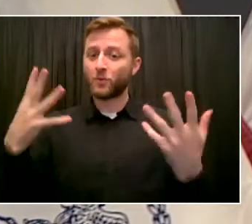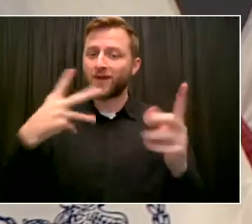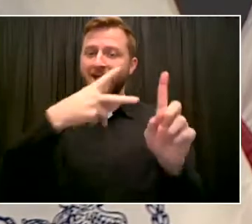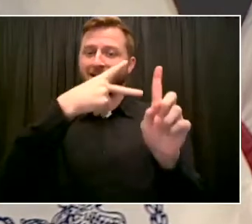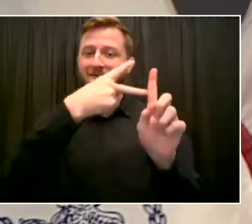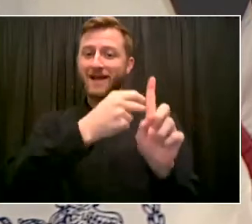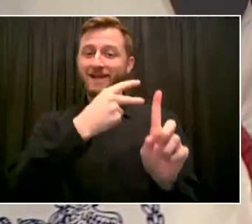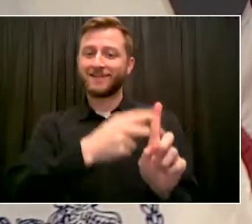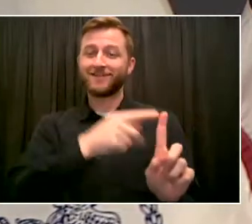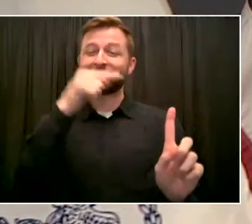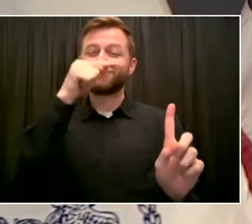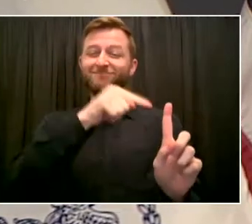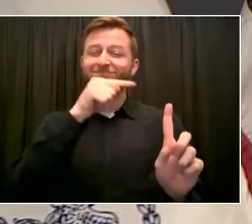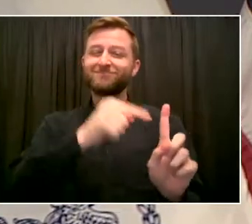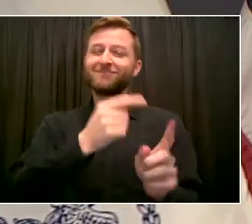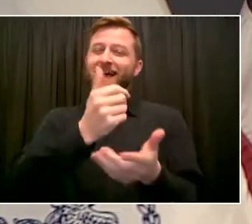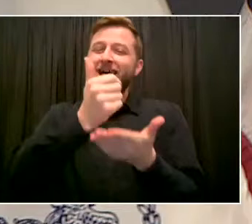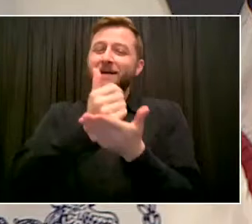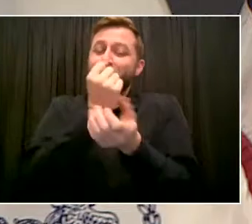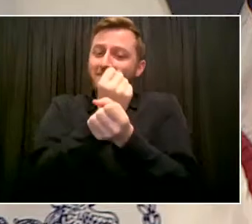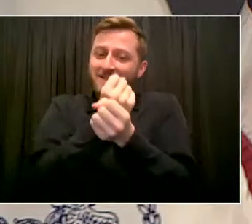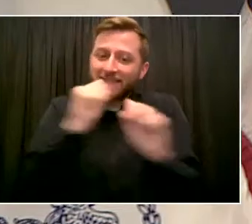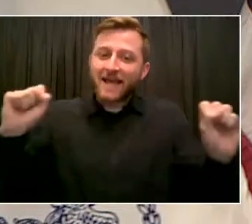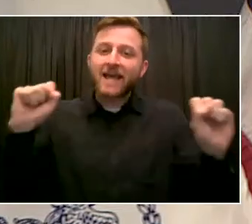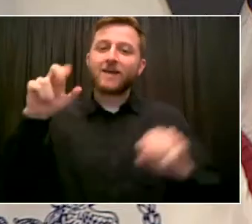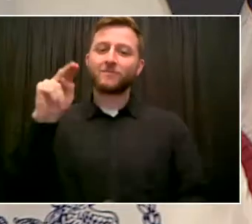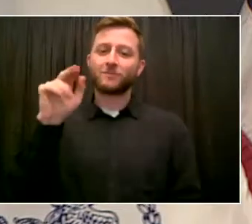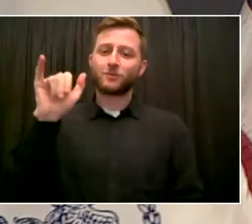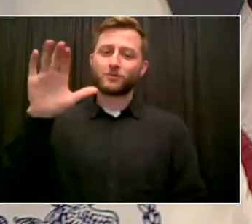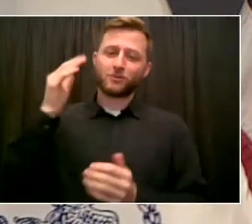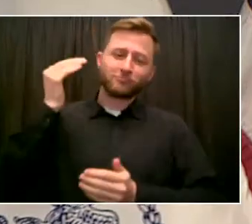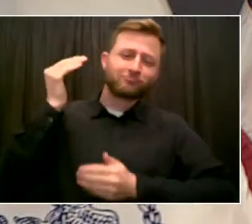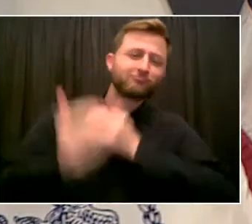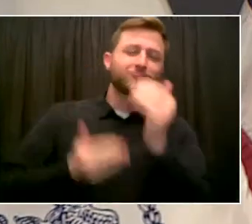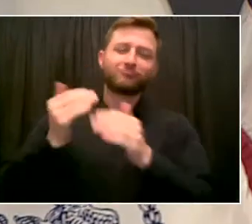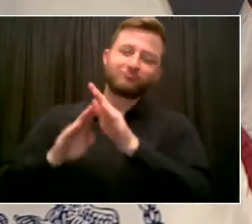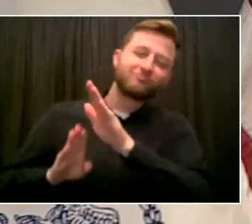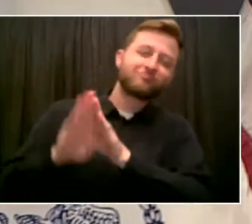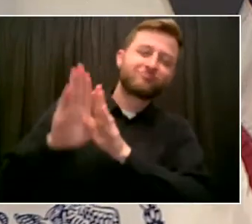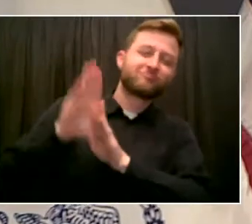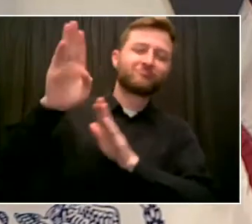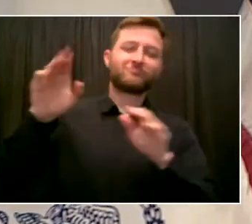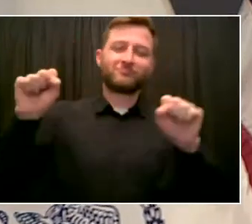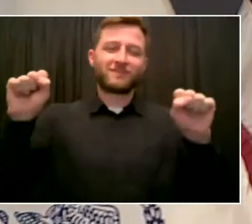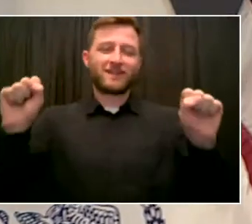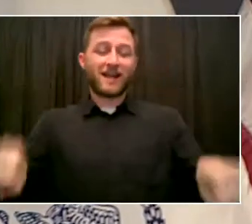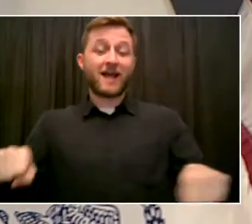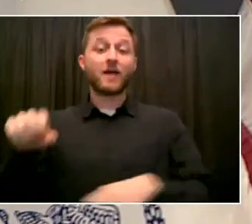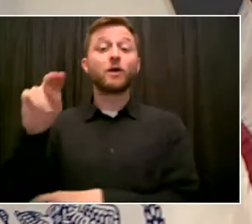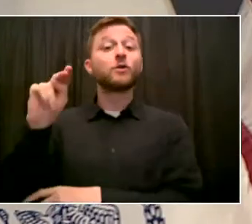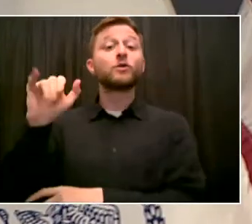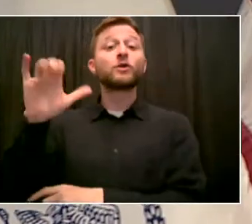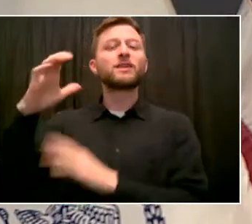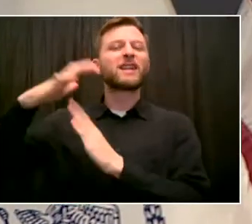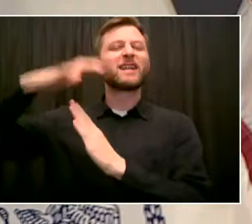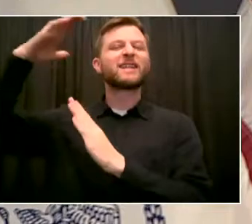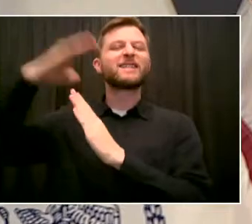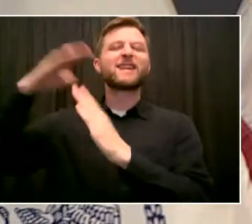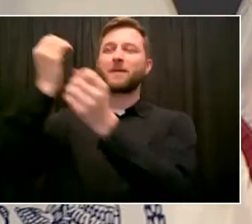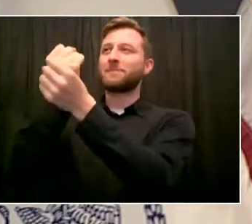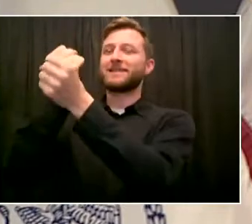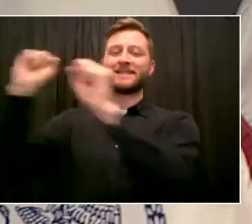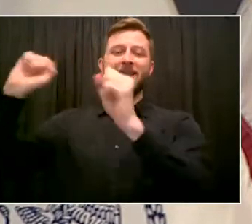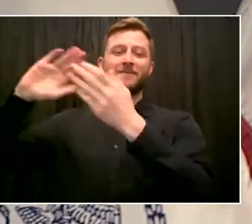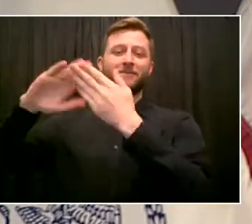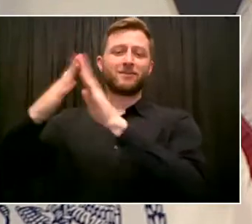us safe. Vaccinations what's allowing us to move forward. New York City is now the safest place to be in the United States of America because you went